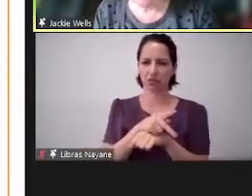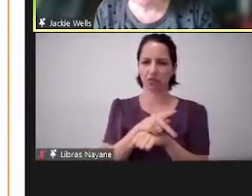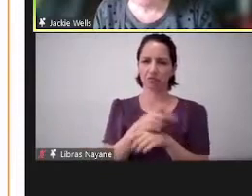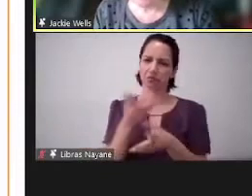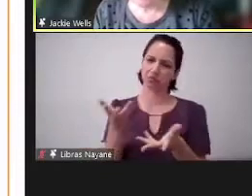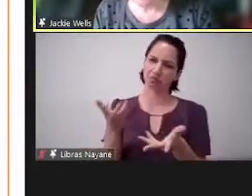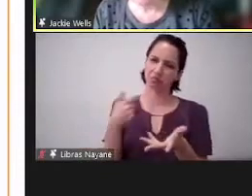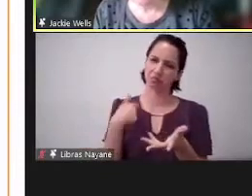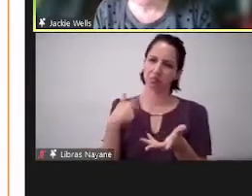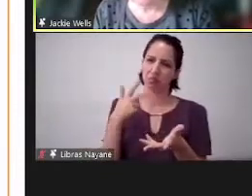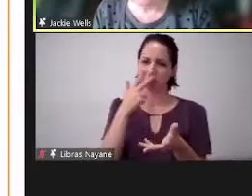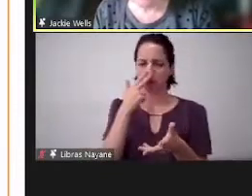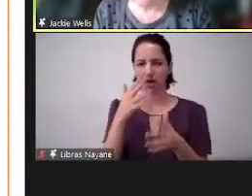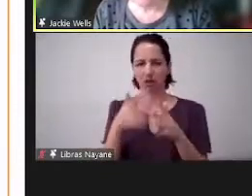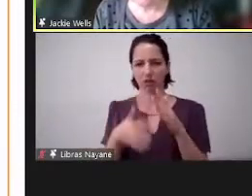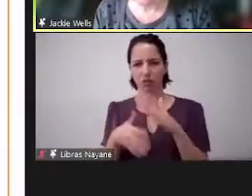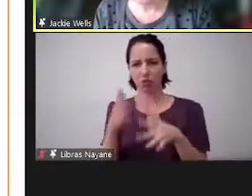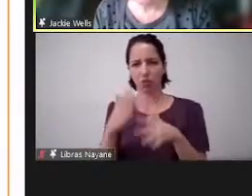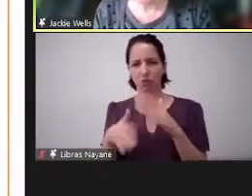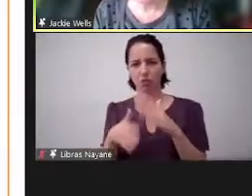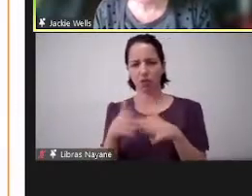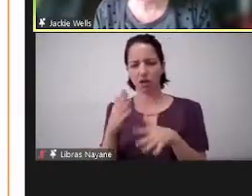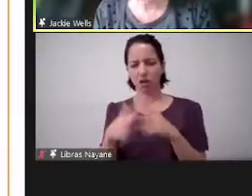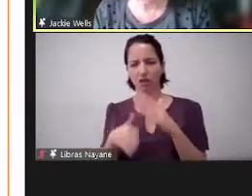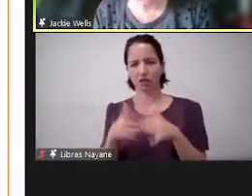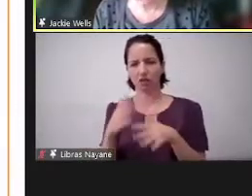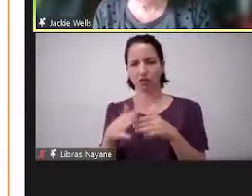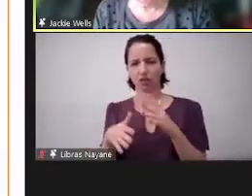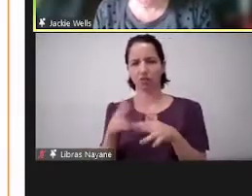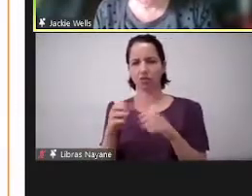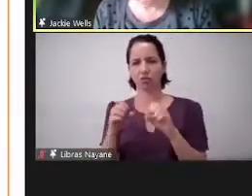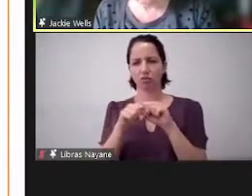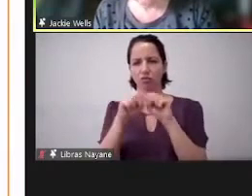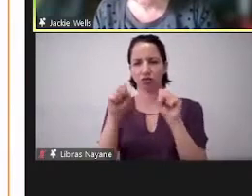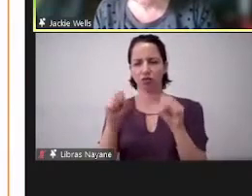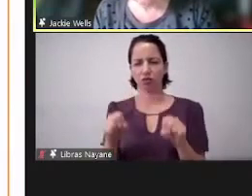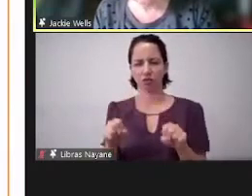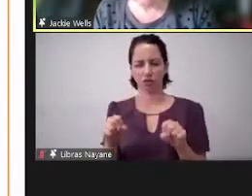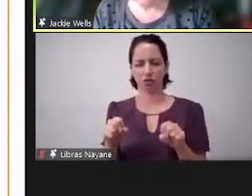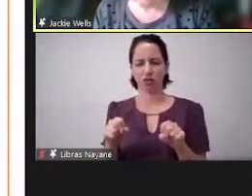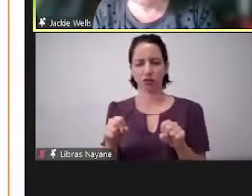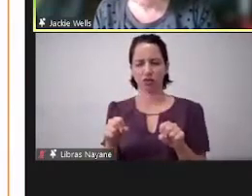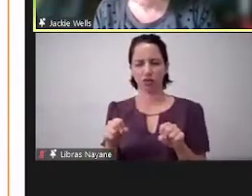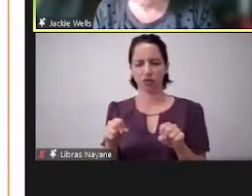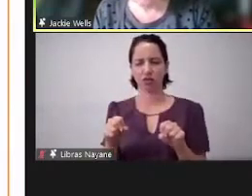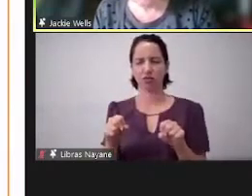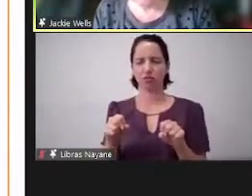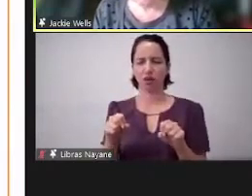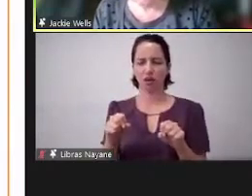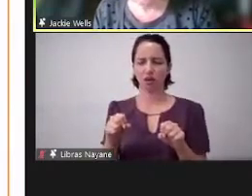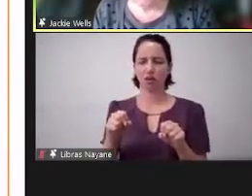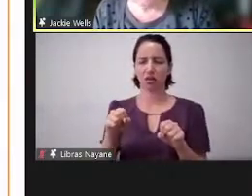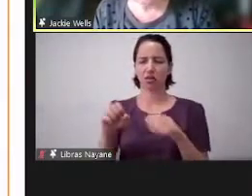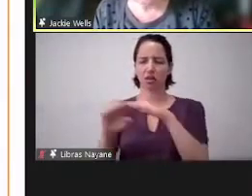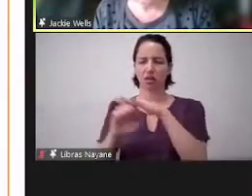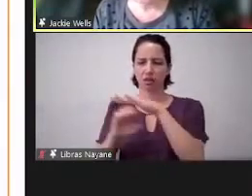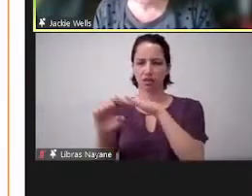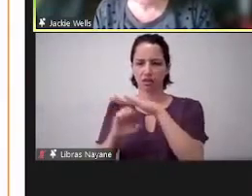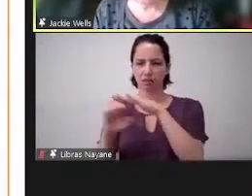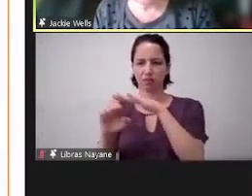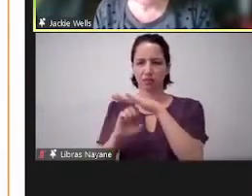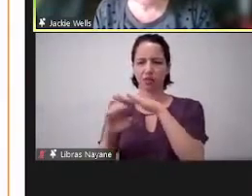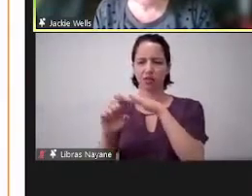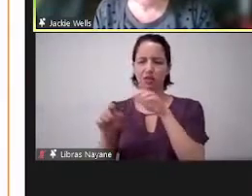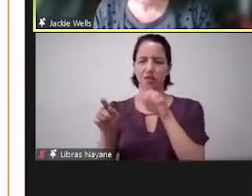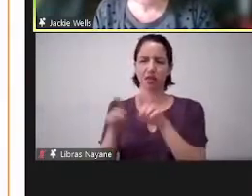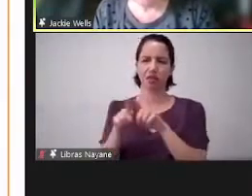administer, particularly if legacy schemes had to continue under the existing regime, and particularly if